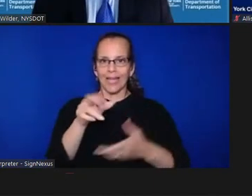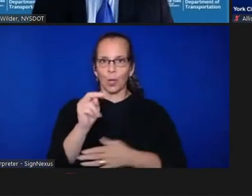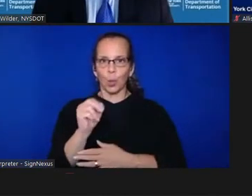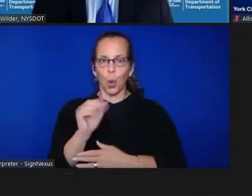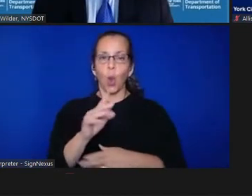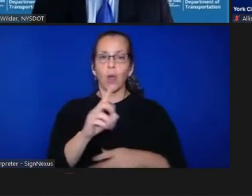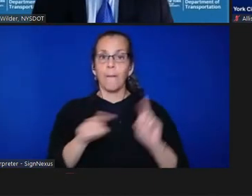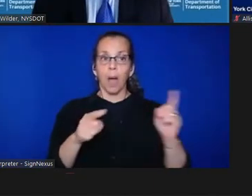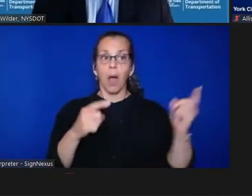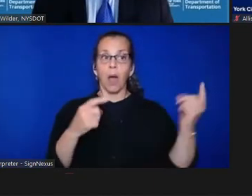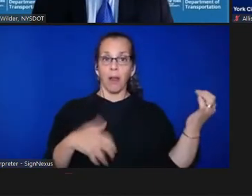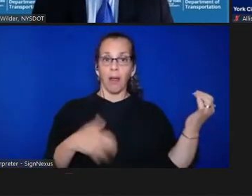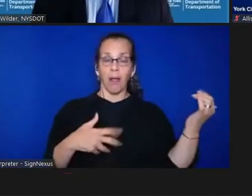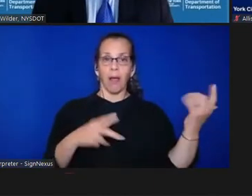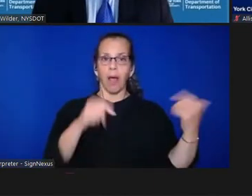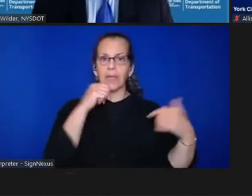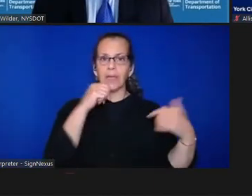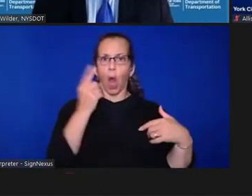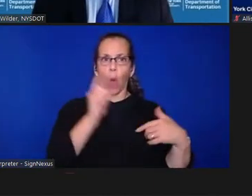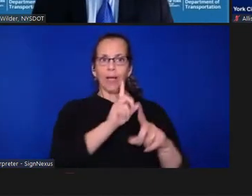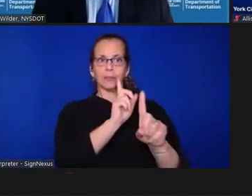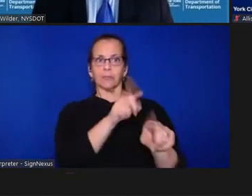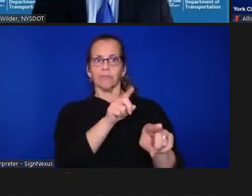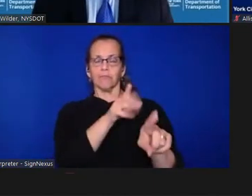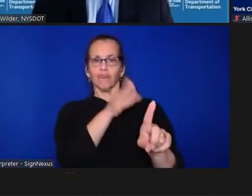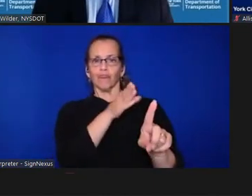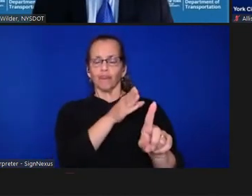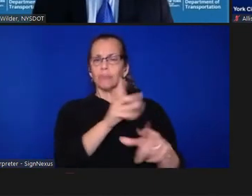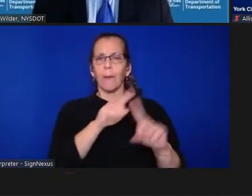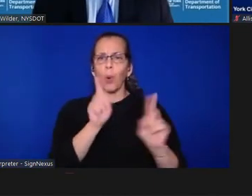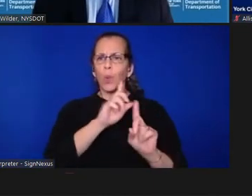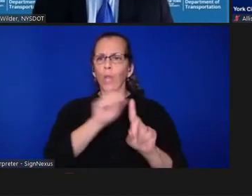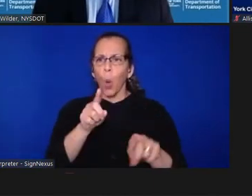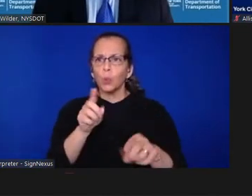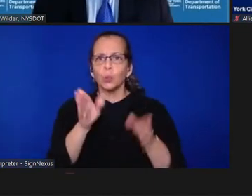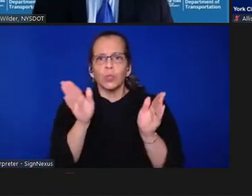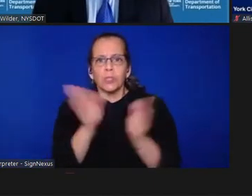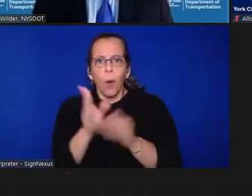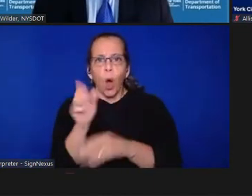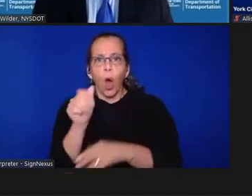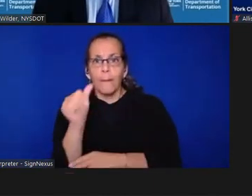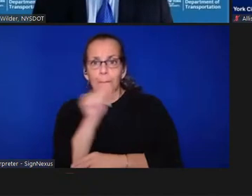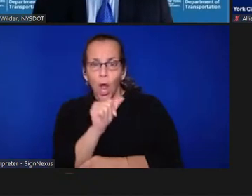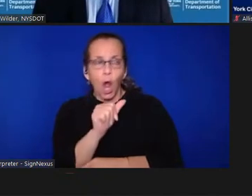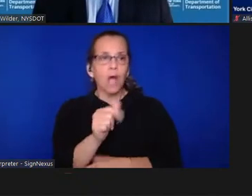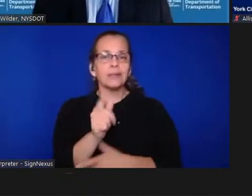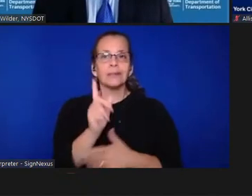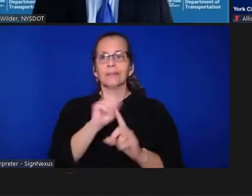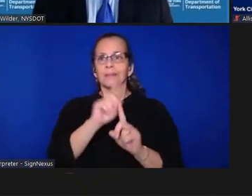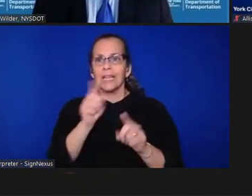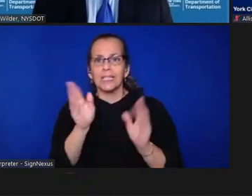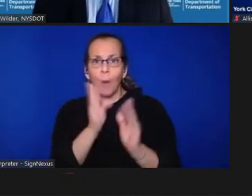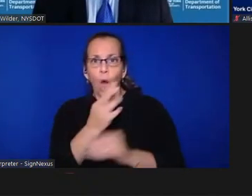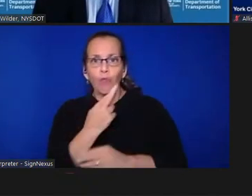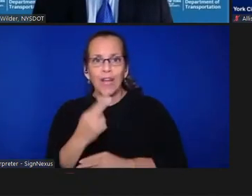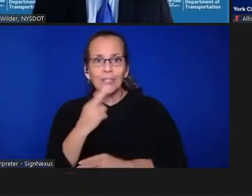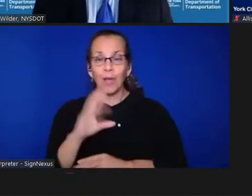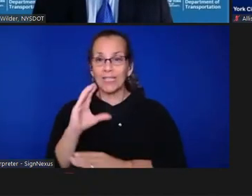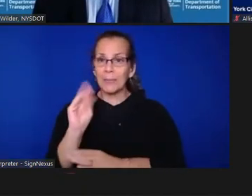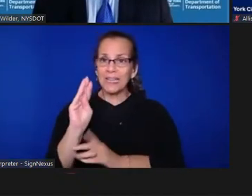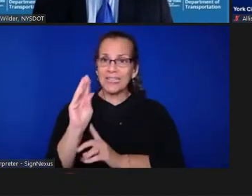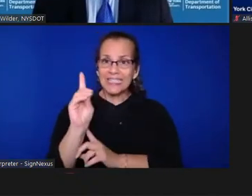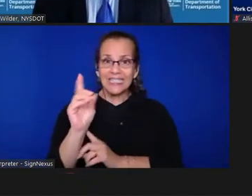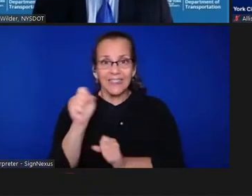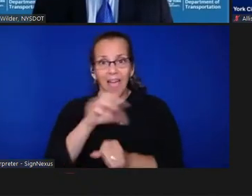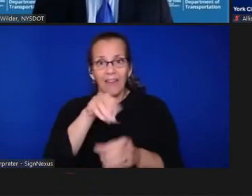just play places like that all the time we played a lot of bars and clubs and restaurants in the CBD and a lot of us like myself have to bring